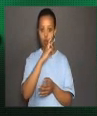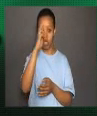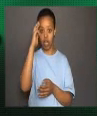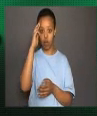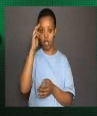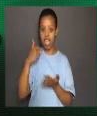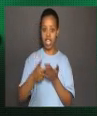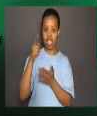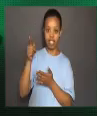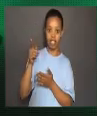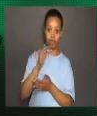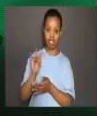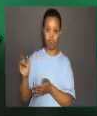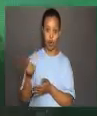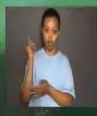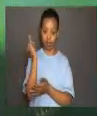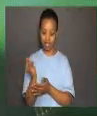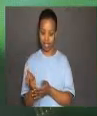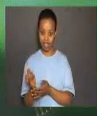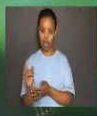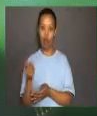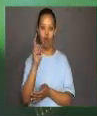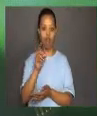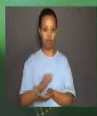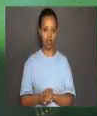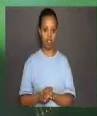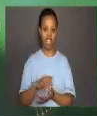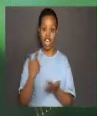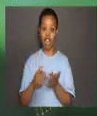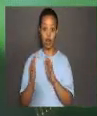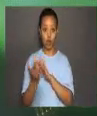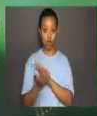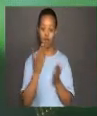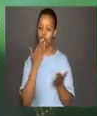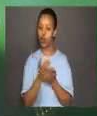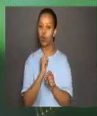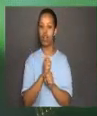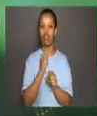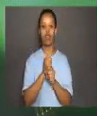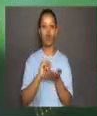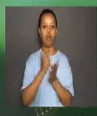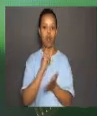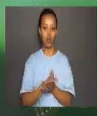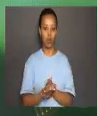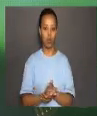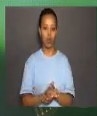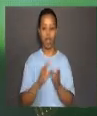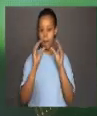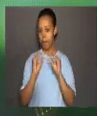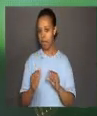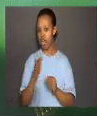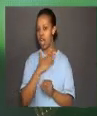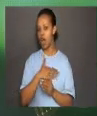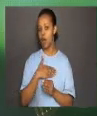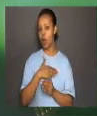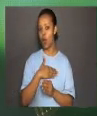diagram look about the same as mine? If so, great job. Teacher,